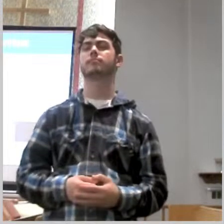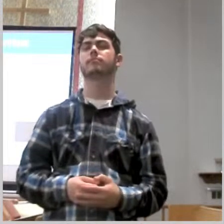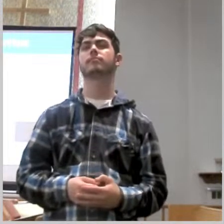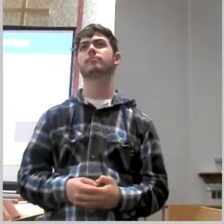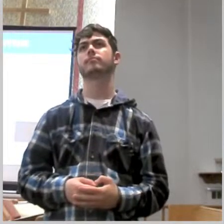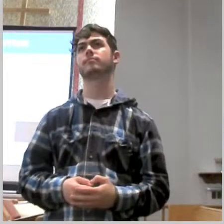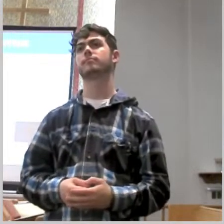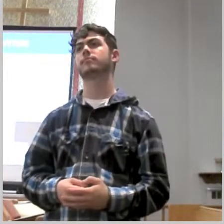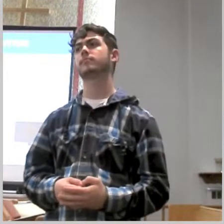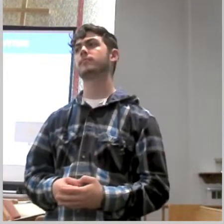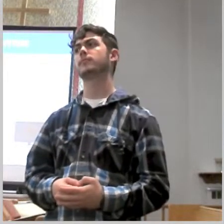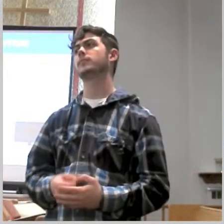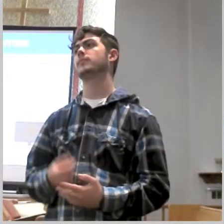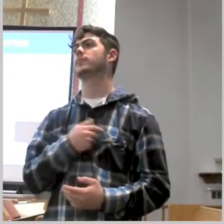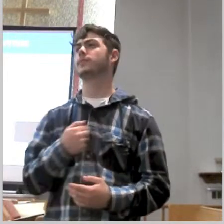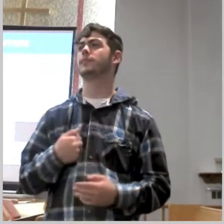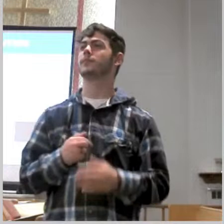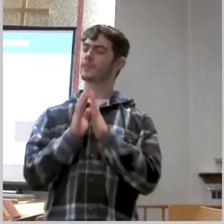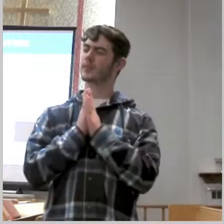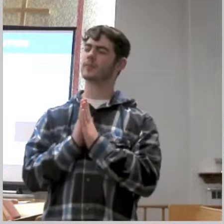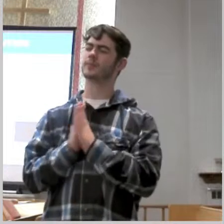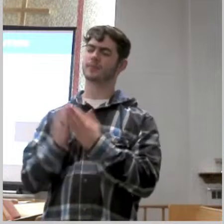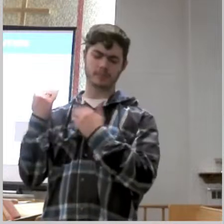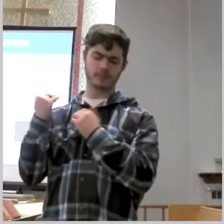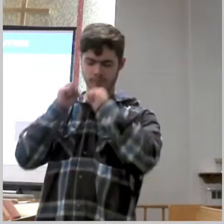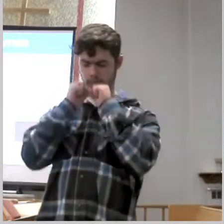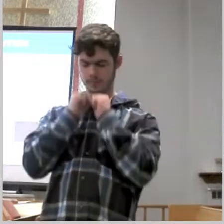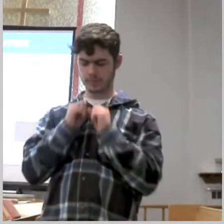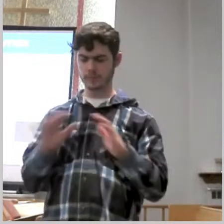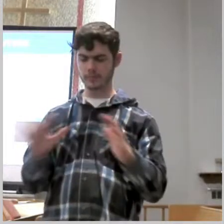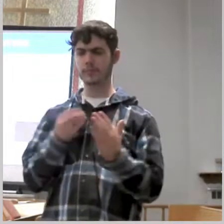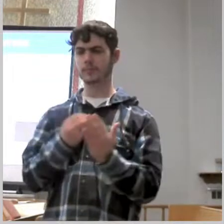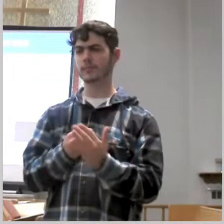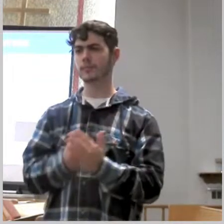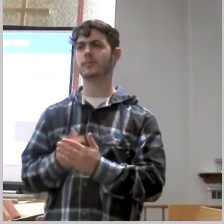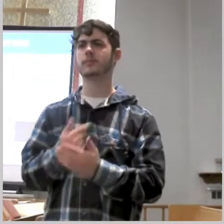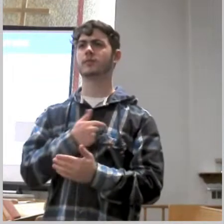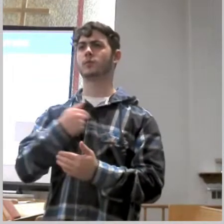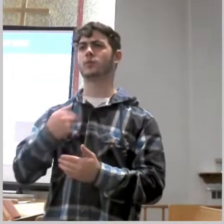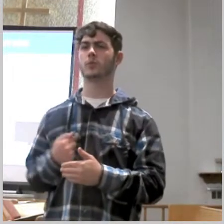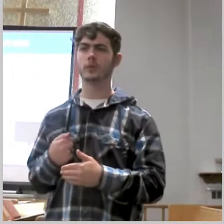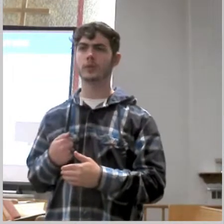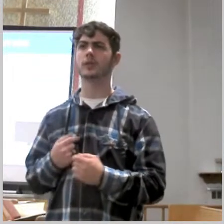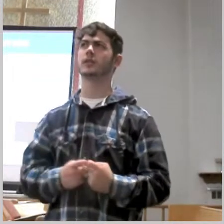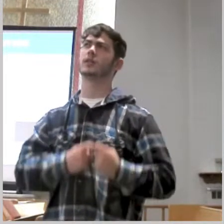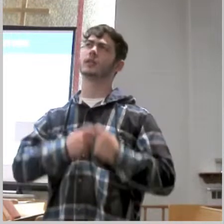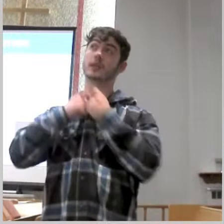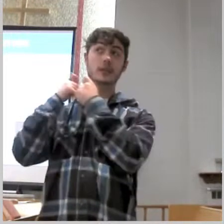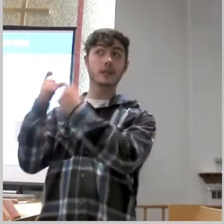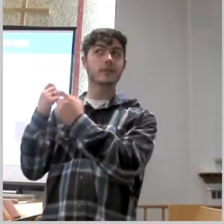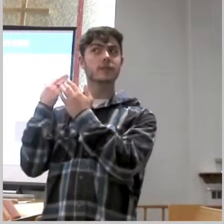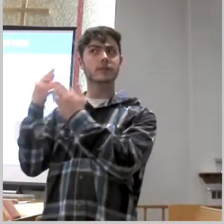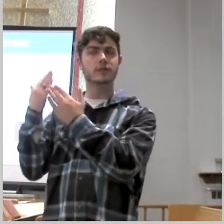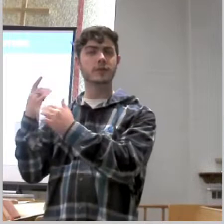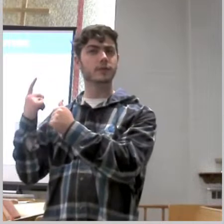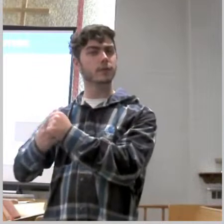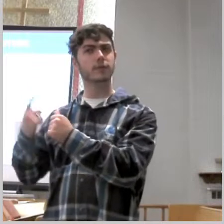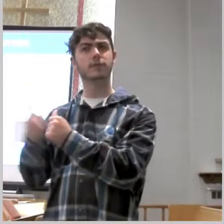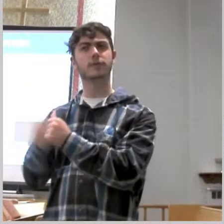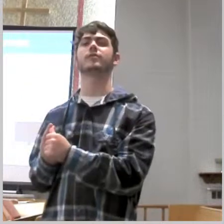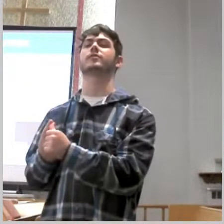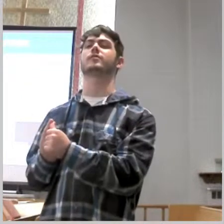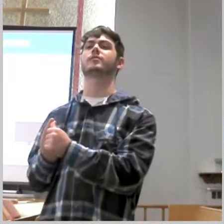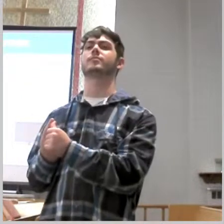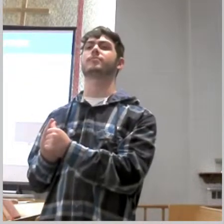And we pray, Father, that you may bless the contribution that we give to you back, Father,